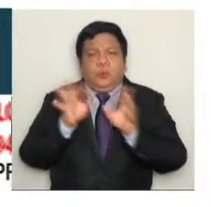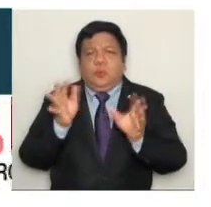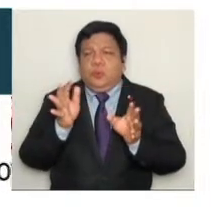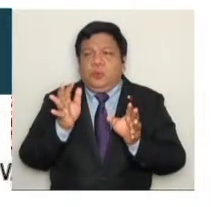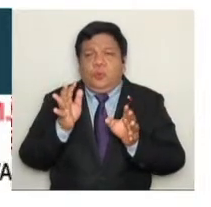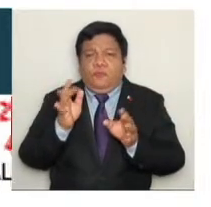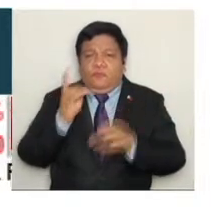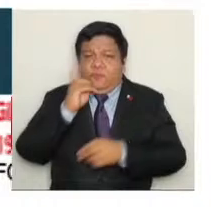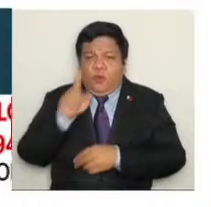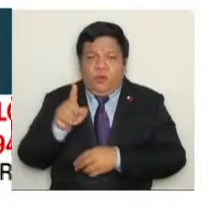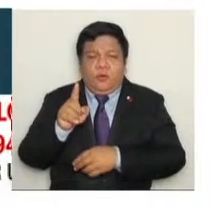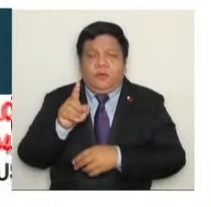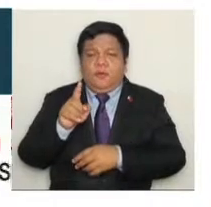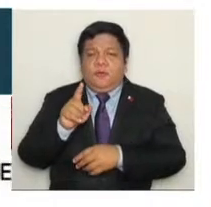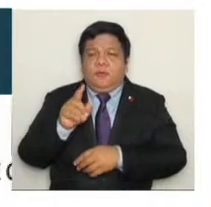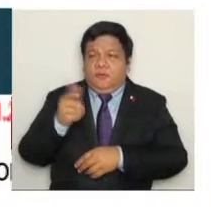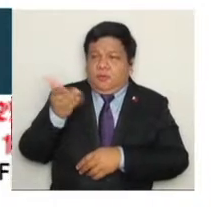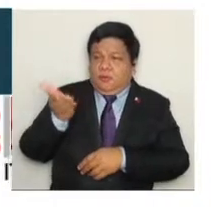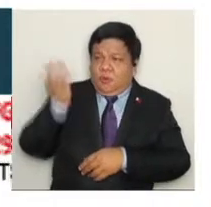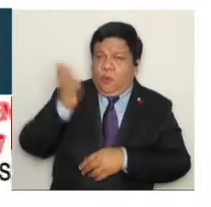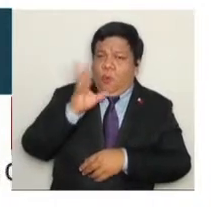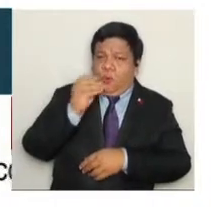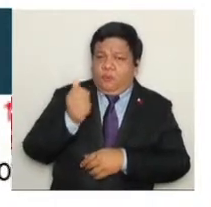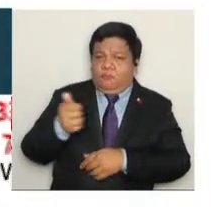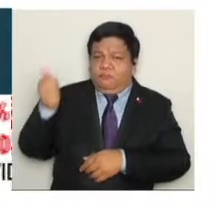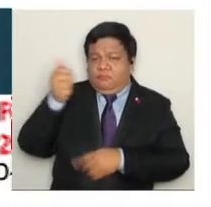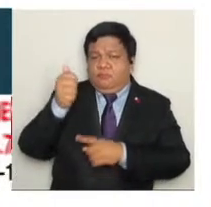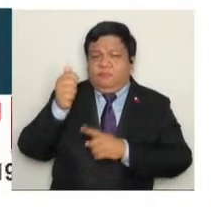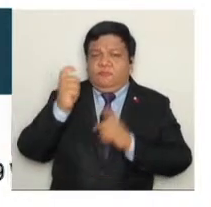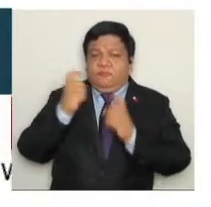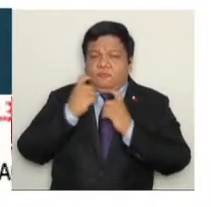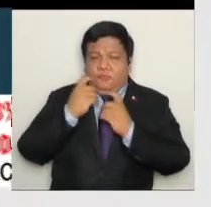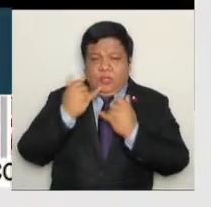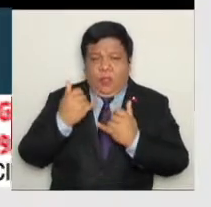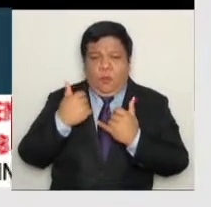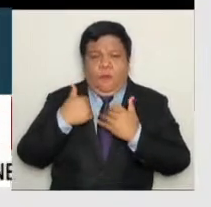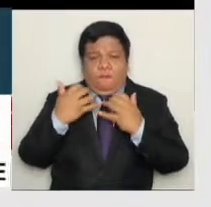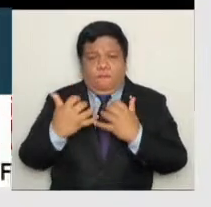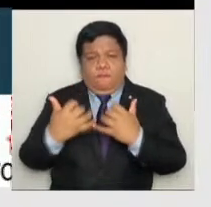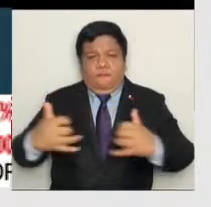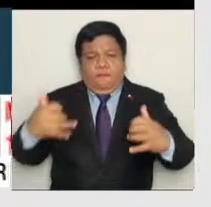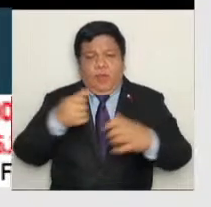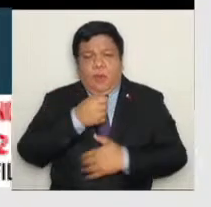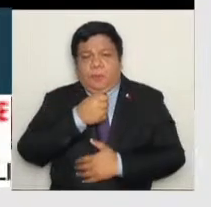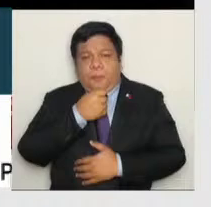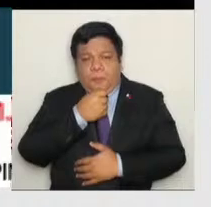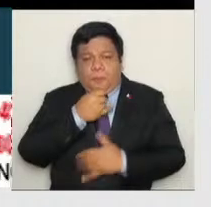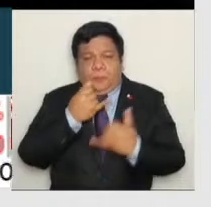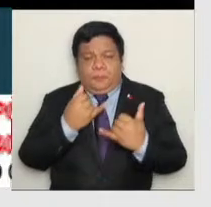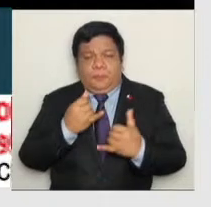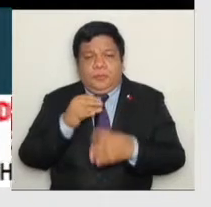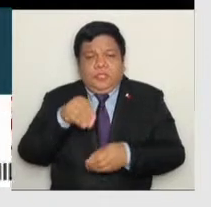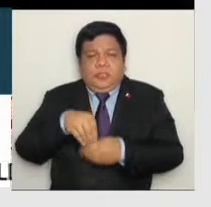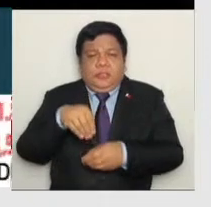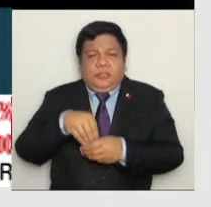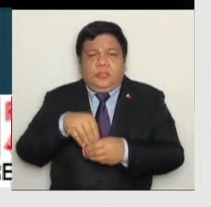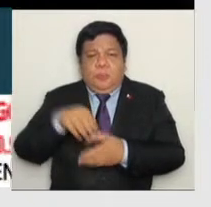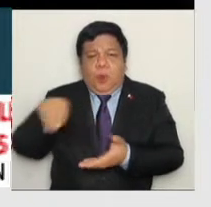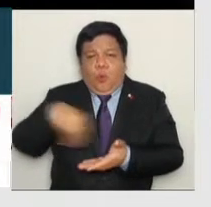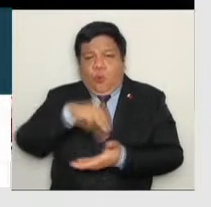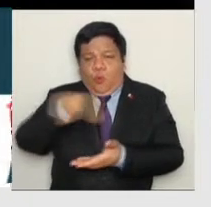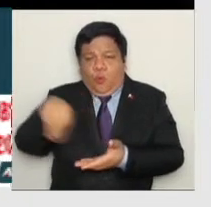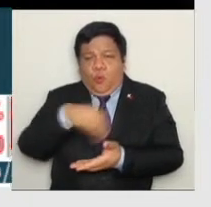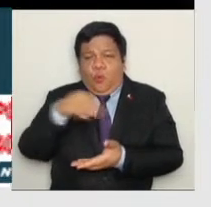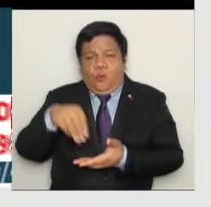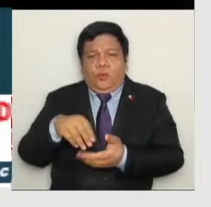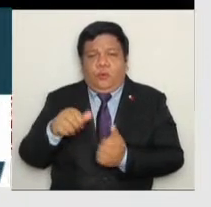official standard bearer would be. I'm now in a press conference being held in Mandaluyong by a PRP,